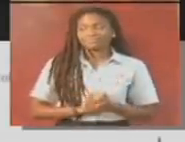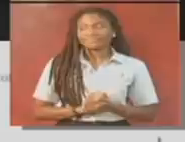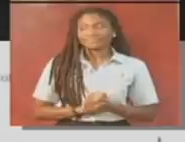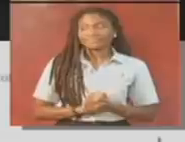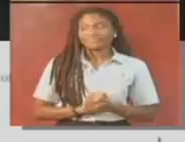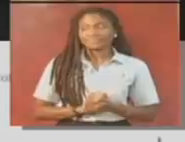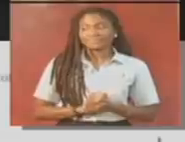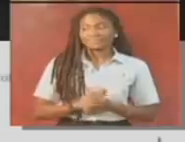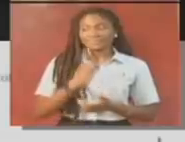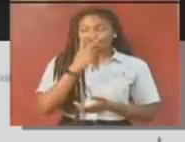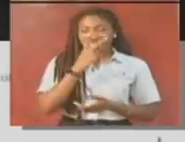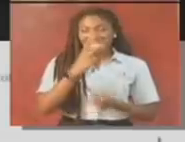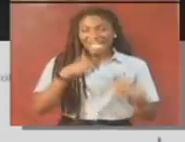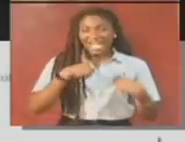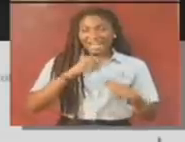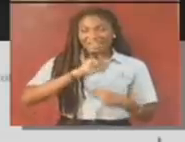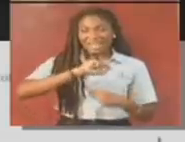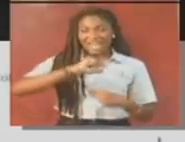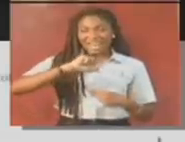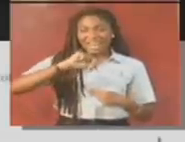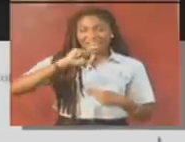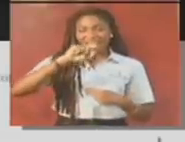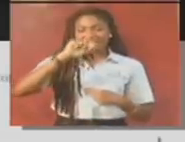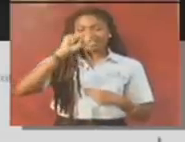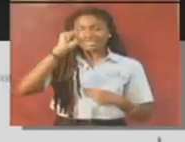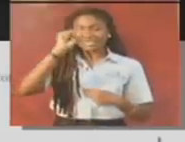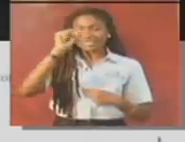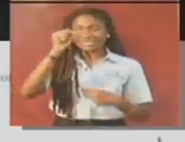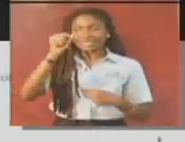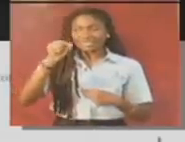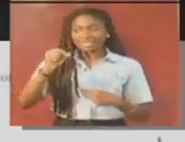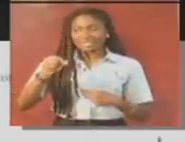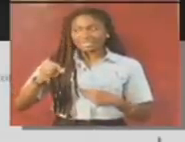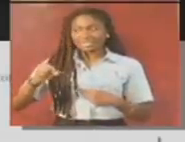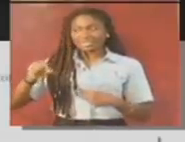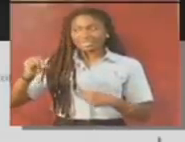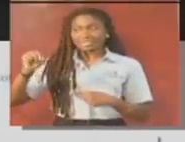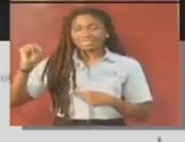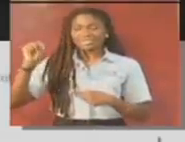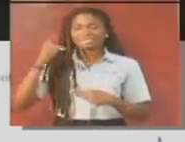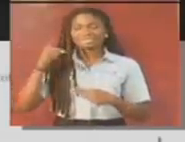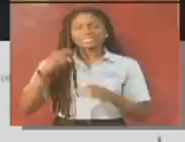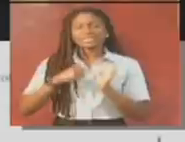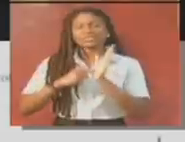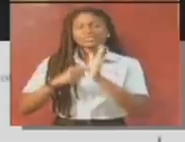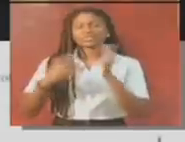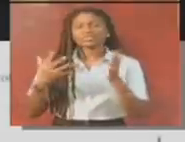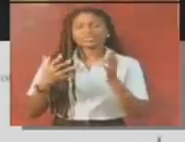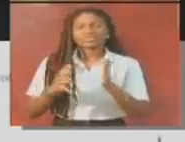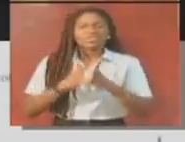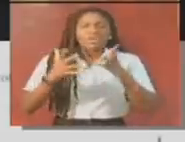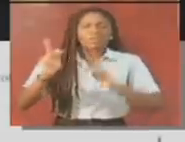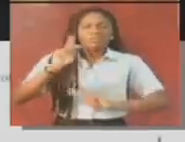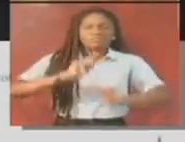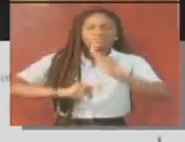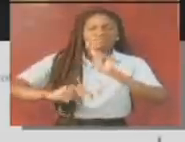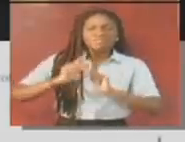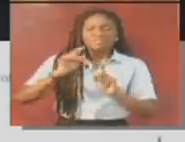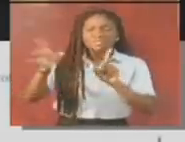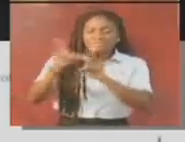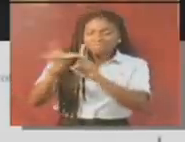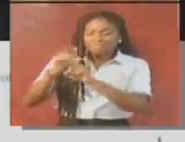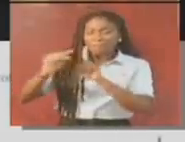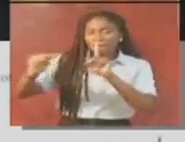the background of the slide, which represents that 7-day rolling average, and we see that upward trend both in the dotted